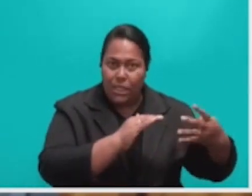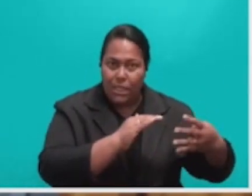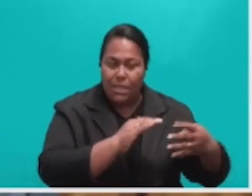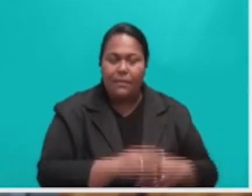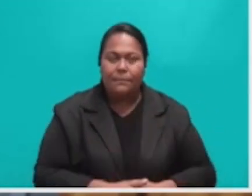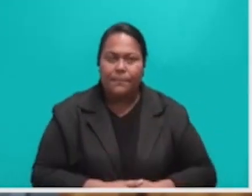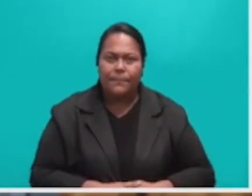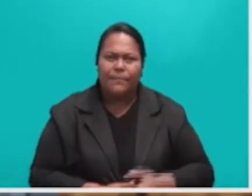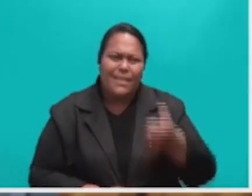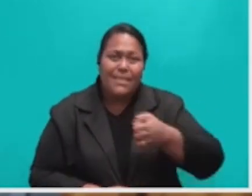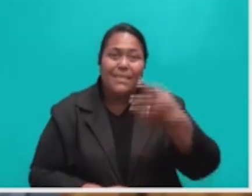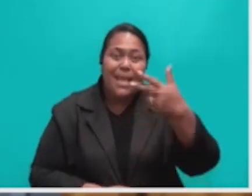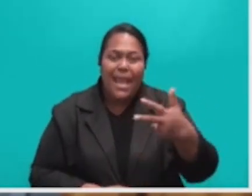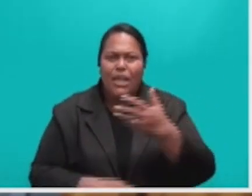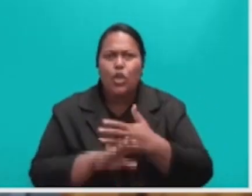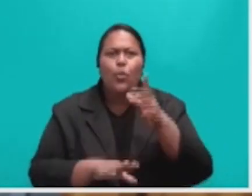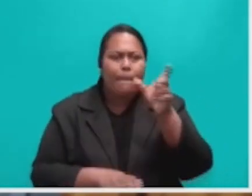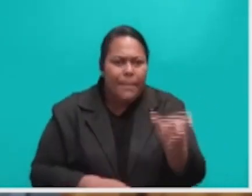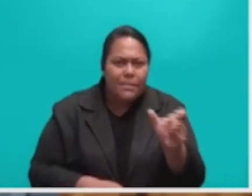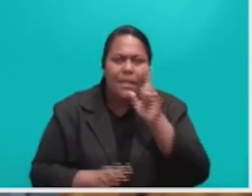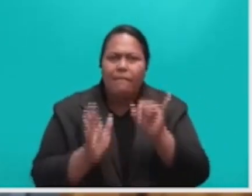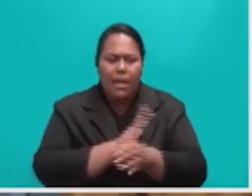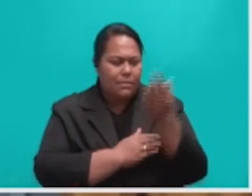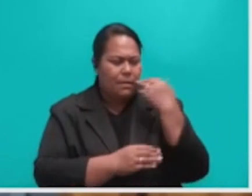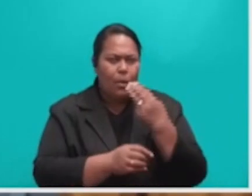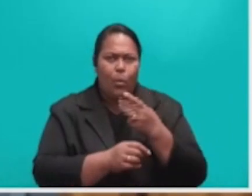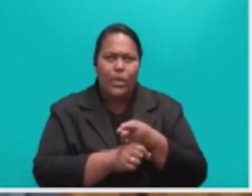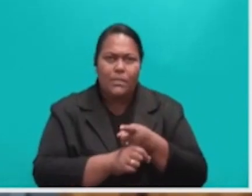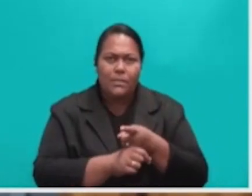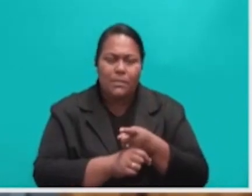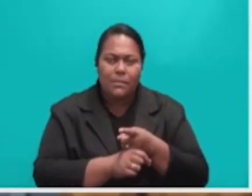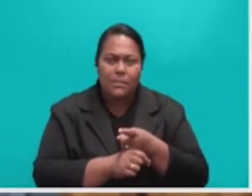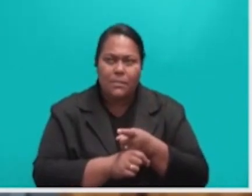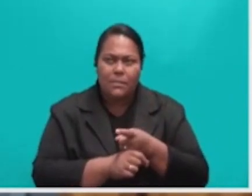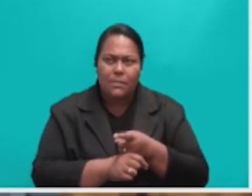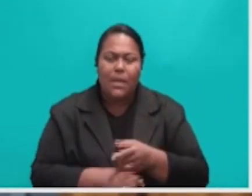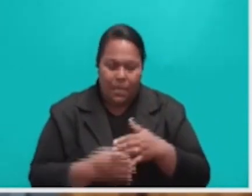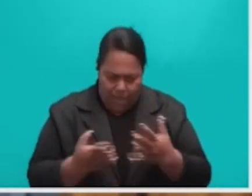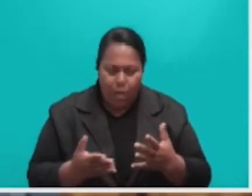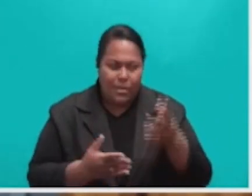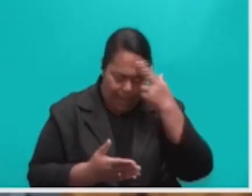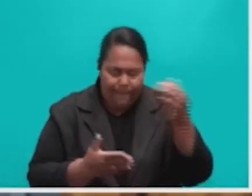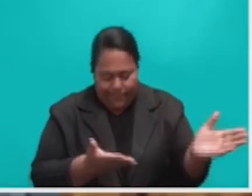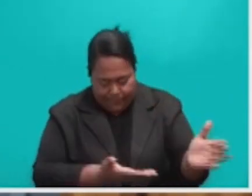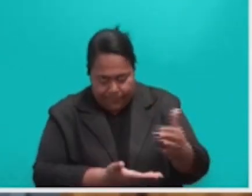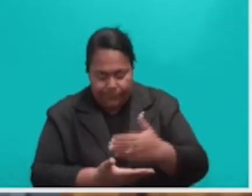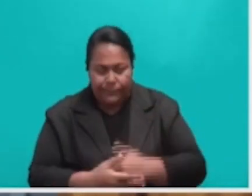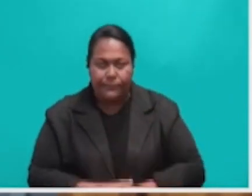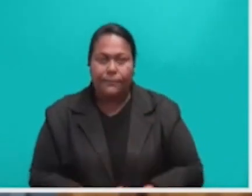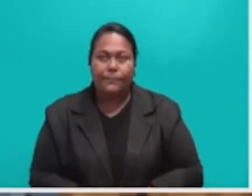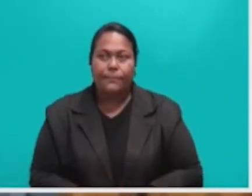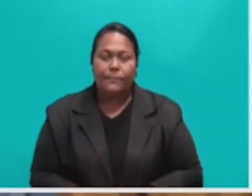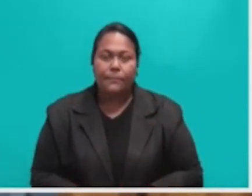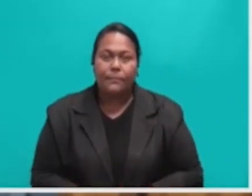were 68 new persons identified in the last few weeks, and are currently being profiled.